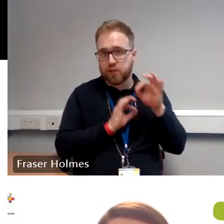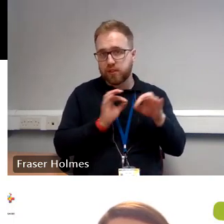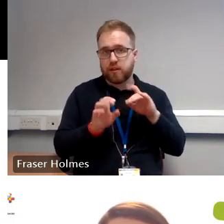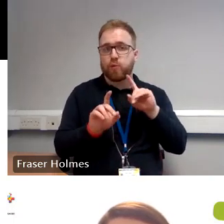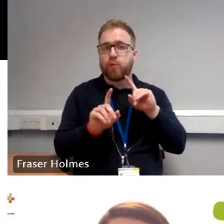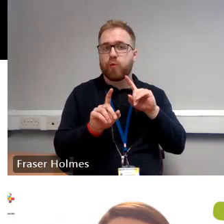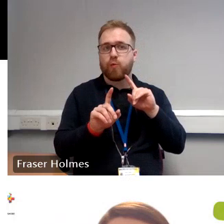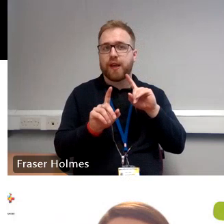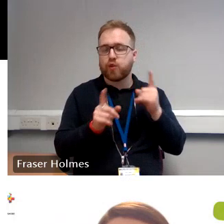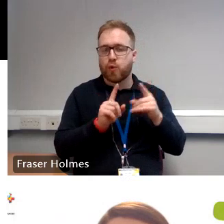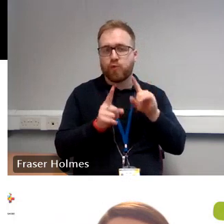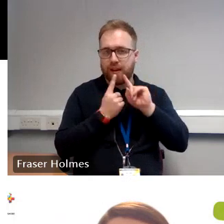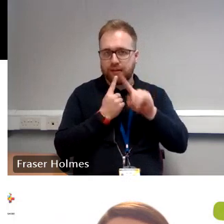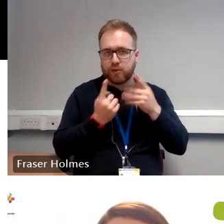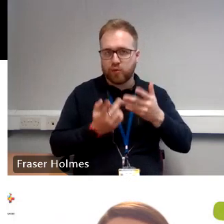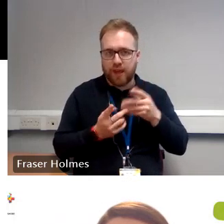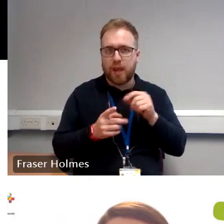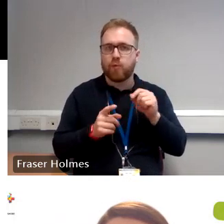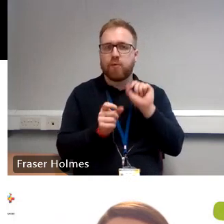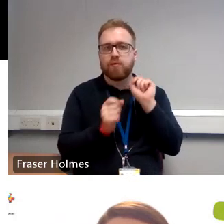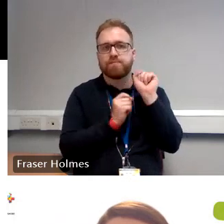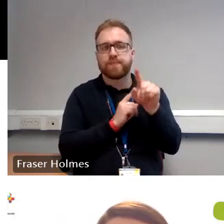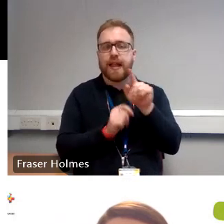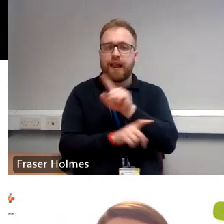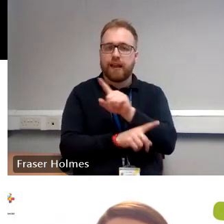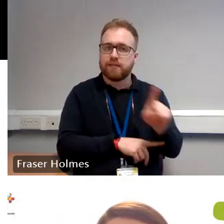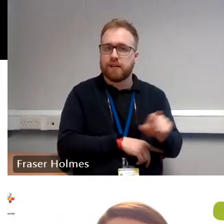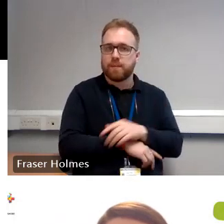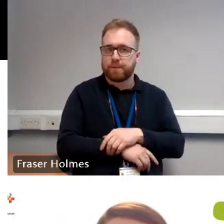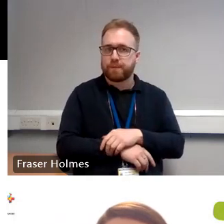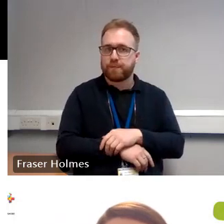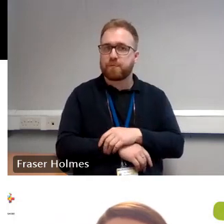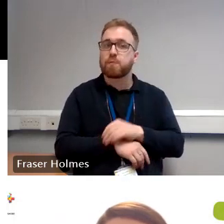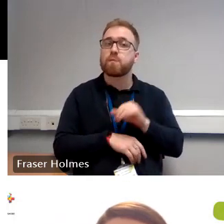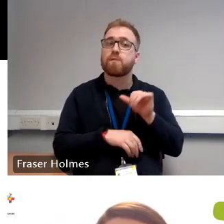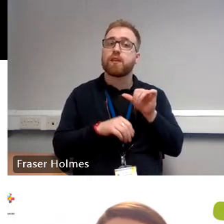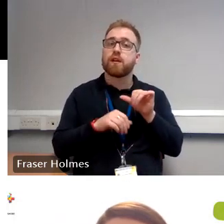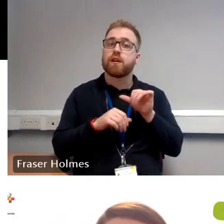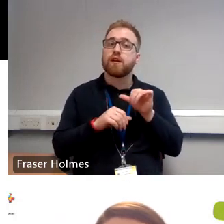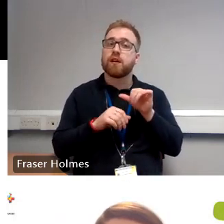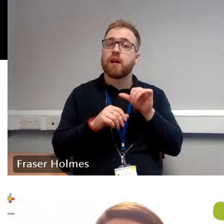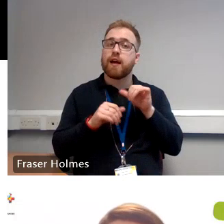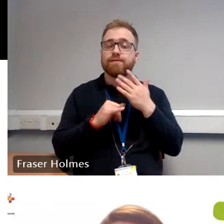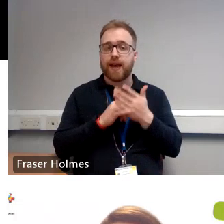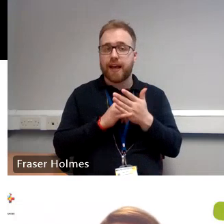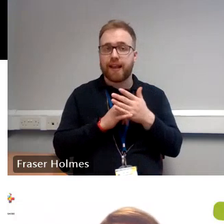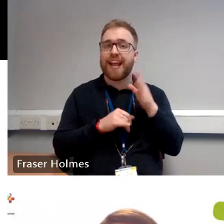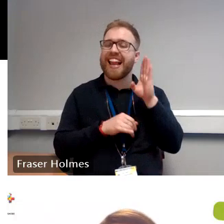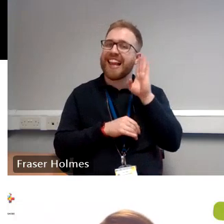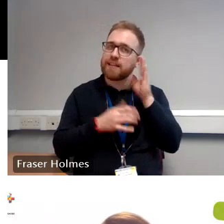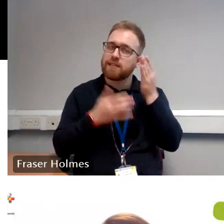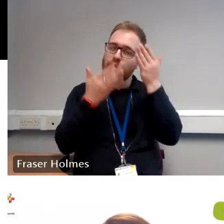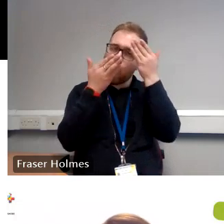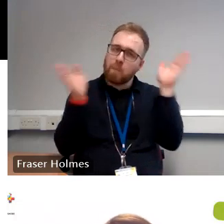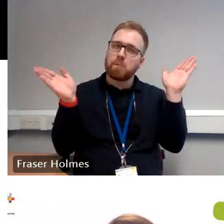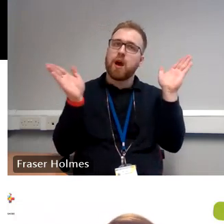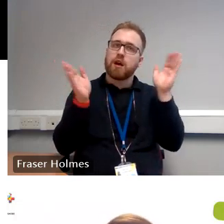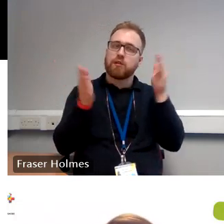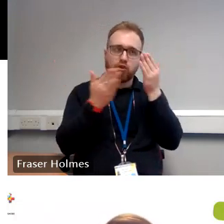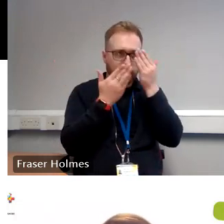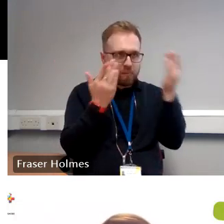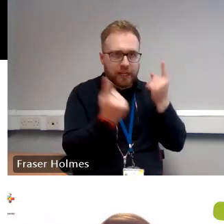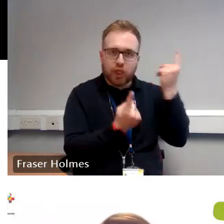get round to, we'll cover after the session. So please remember to listen with an open mind, respect